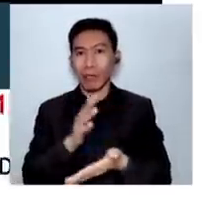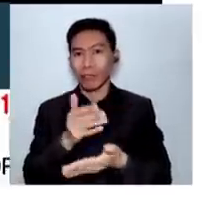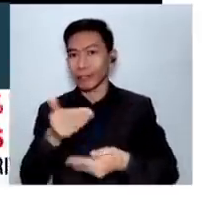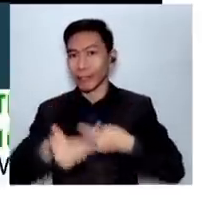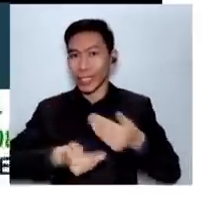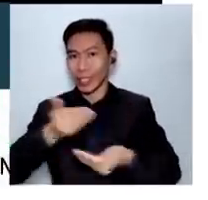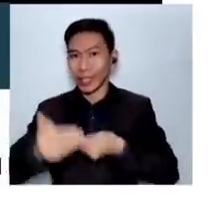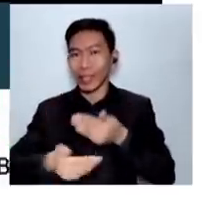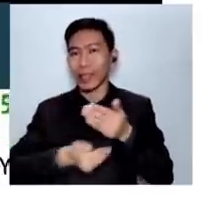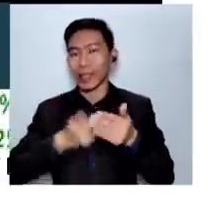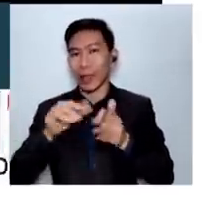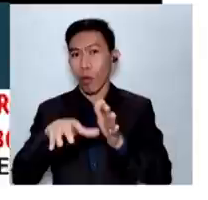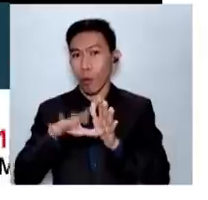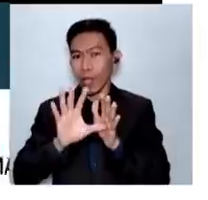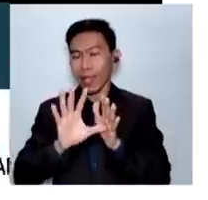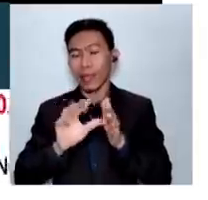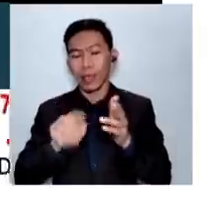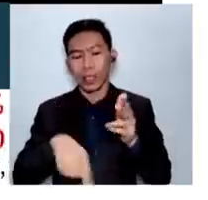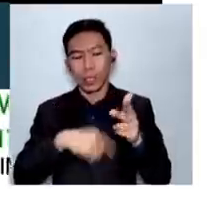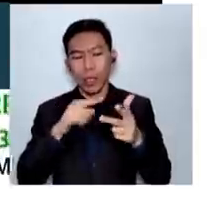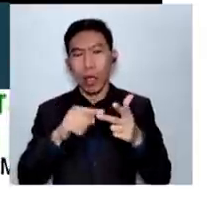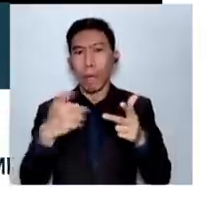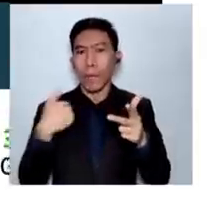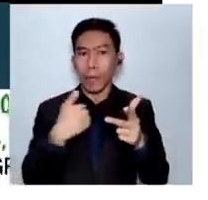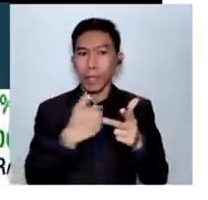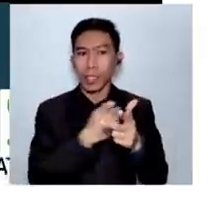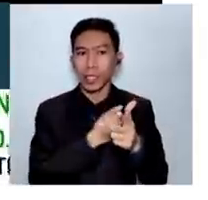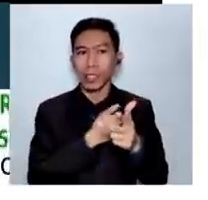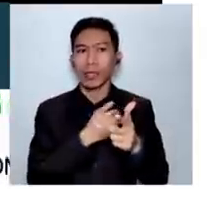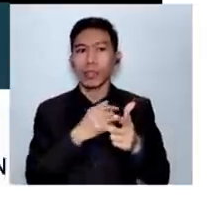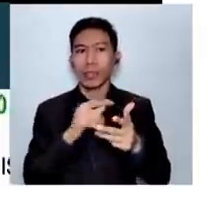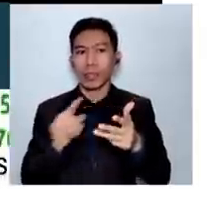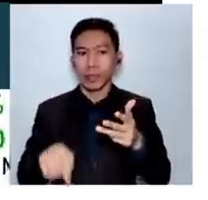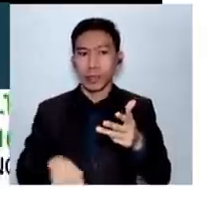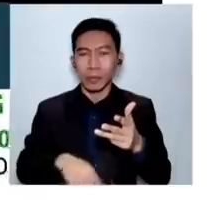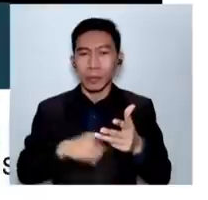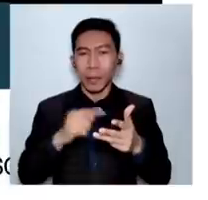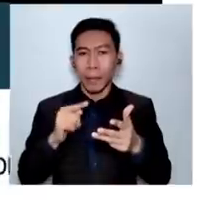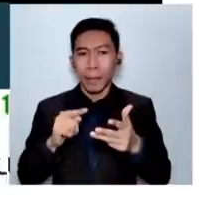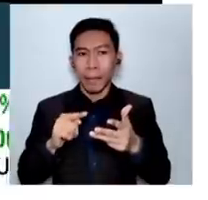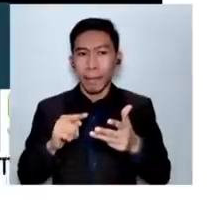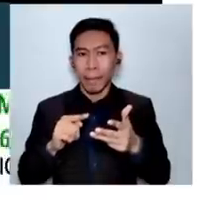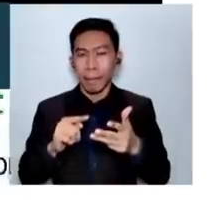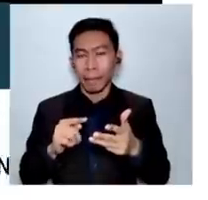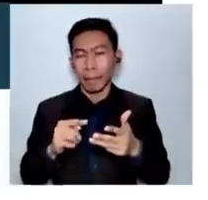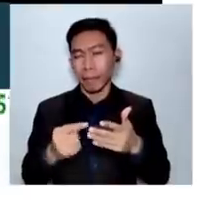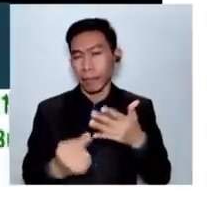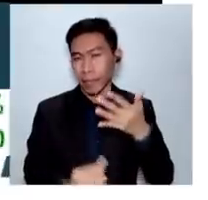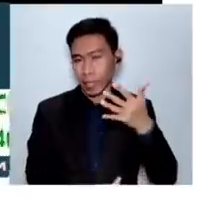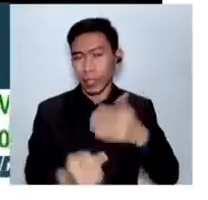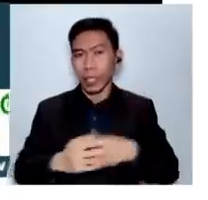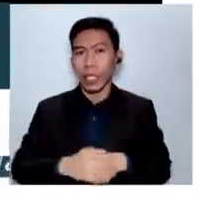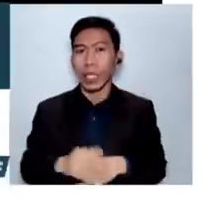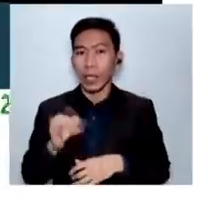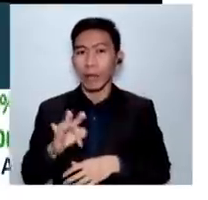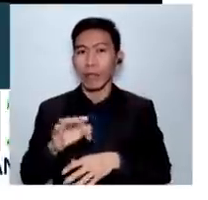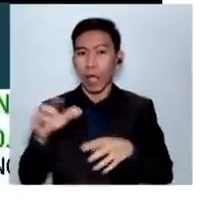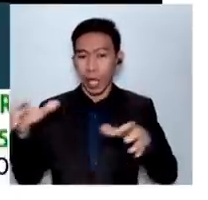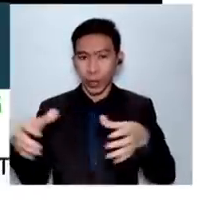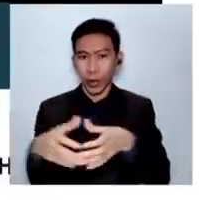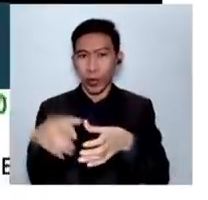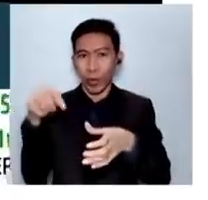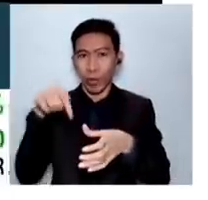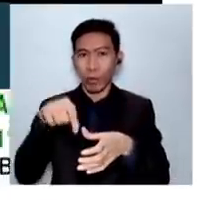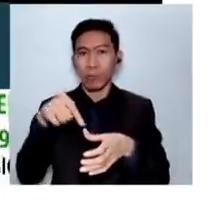membership, who are the members. So, and then how, if a group claims that we